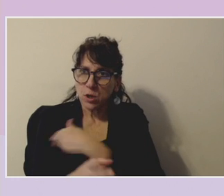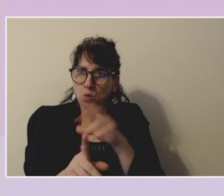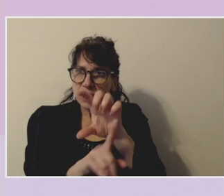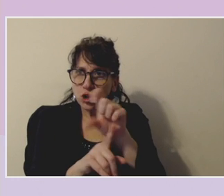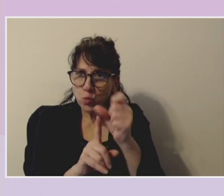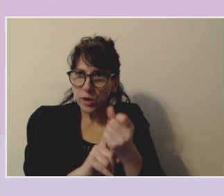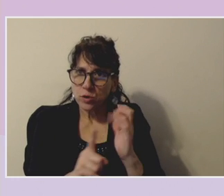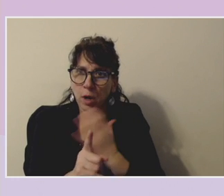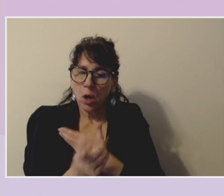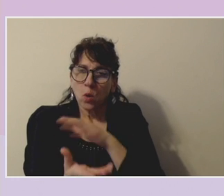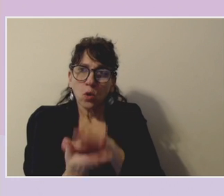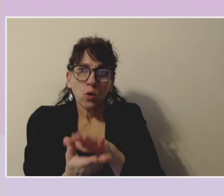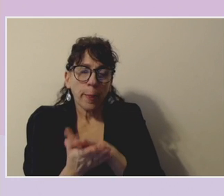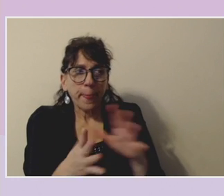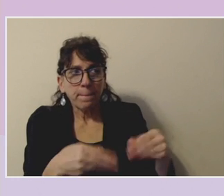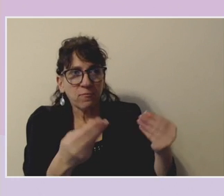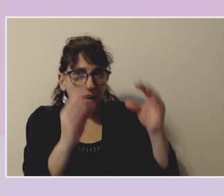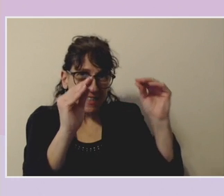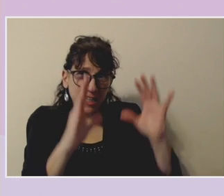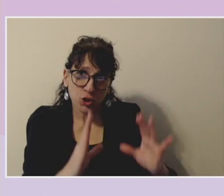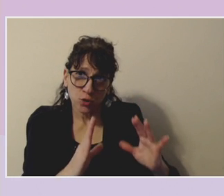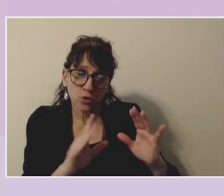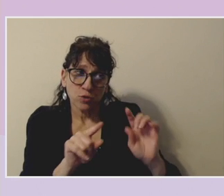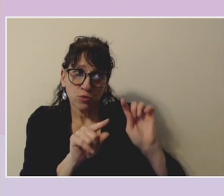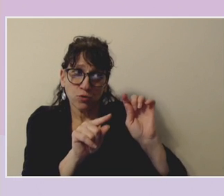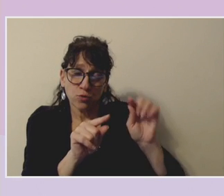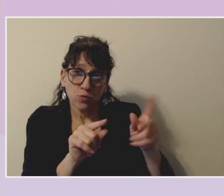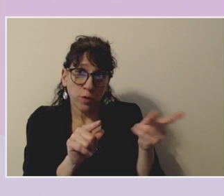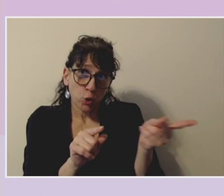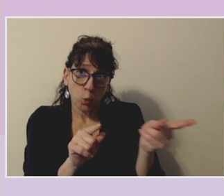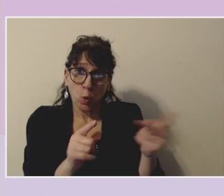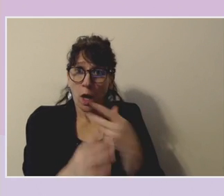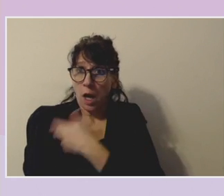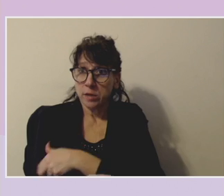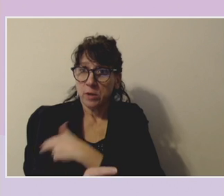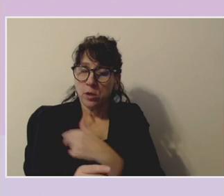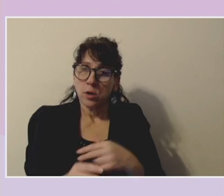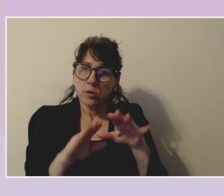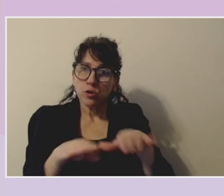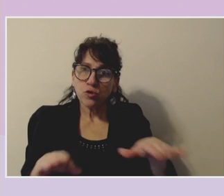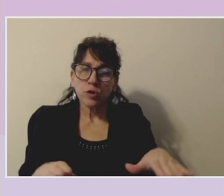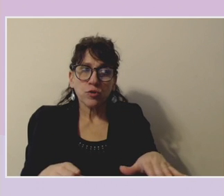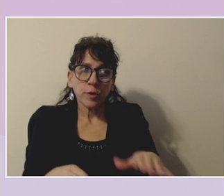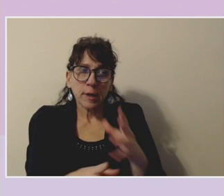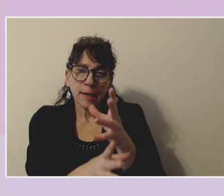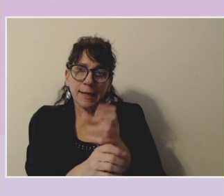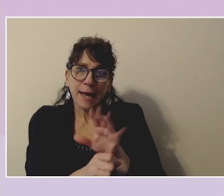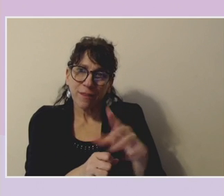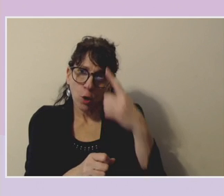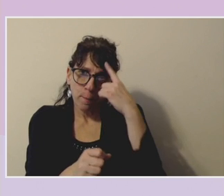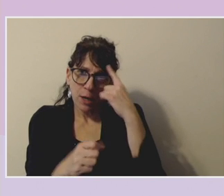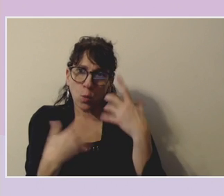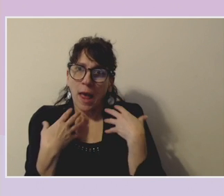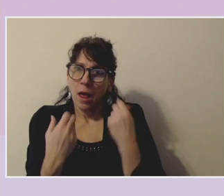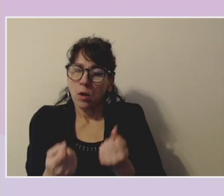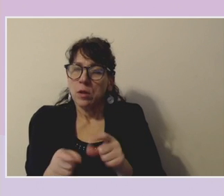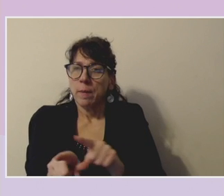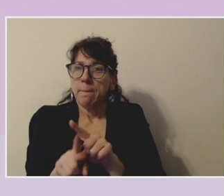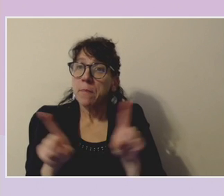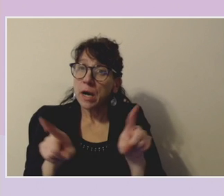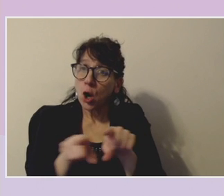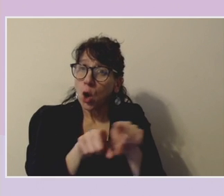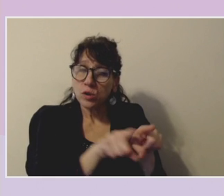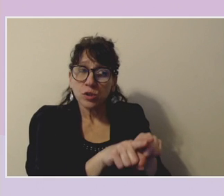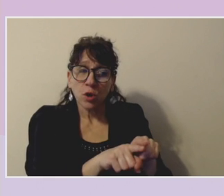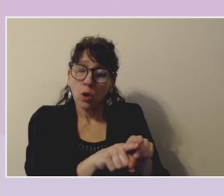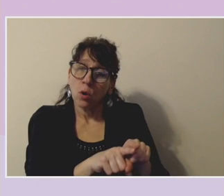actually provide teachers to those two hospitals so that the kids are not only getting their mental health, but they're getting